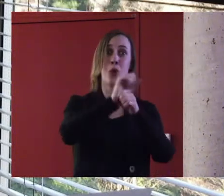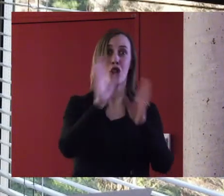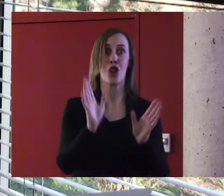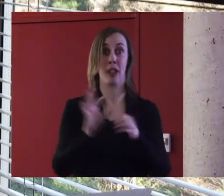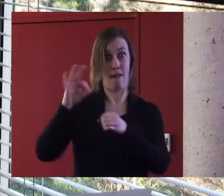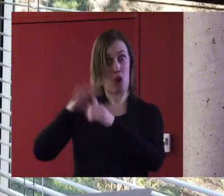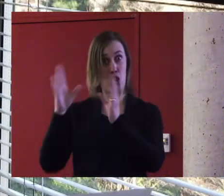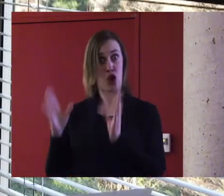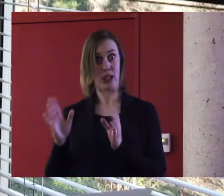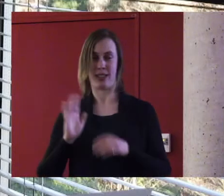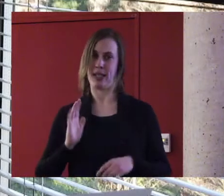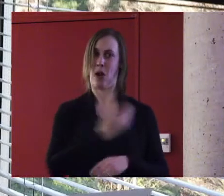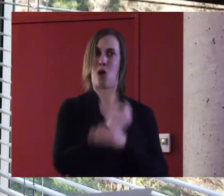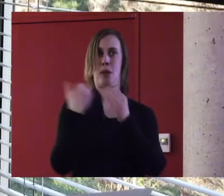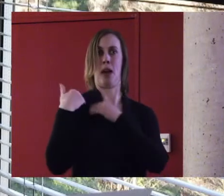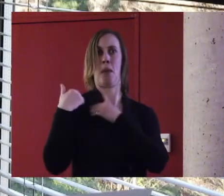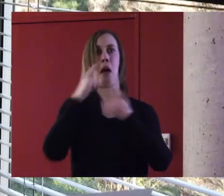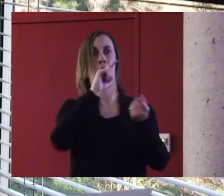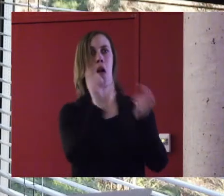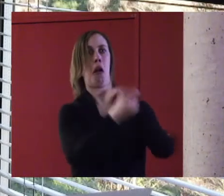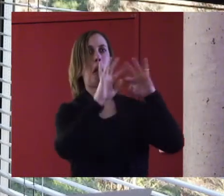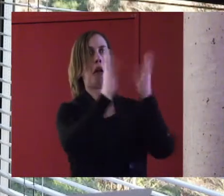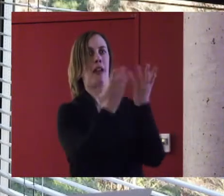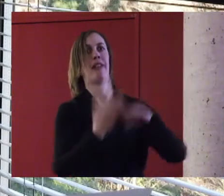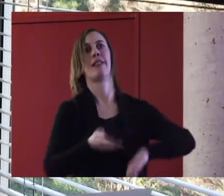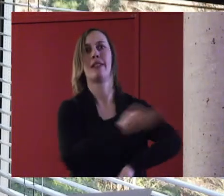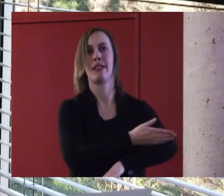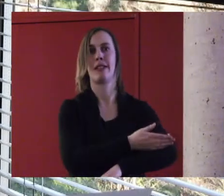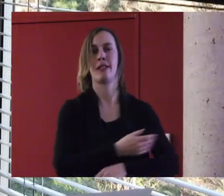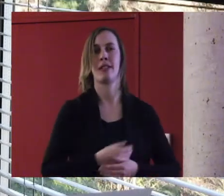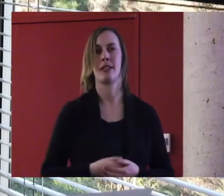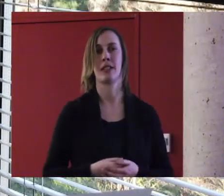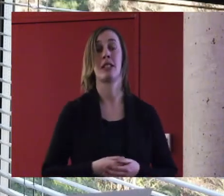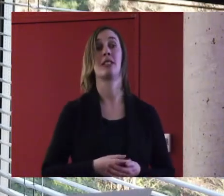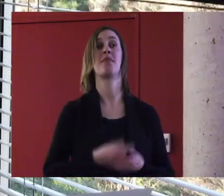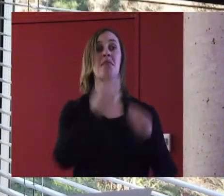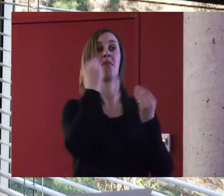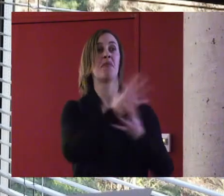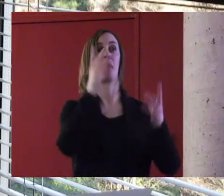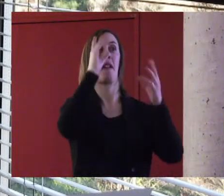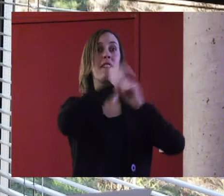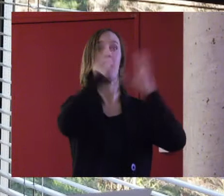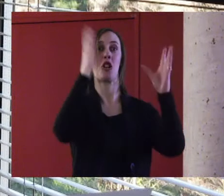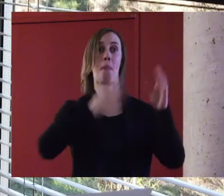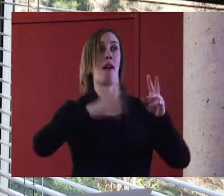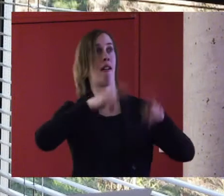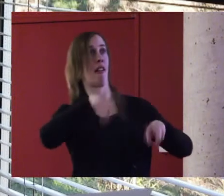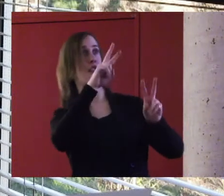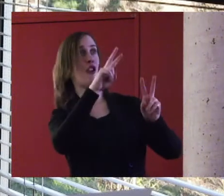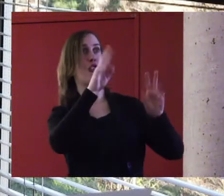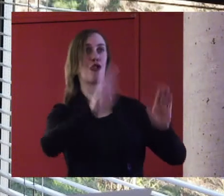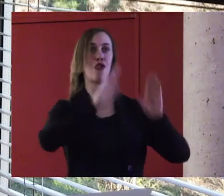want and need. I'll leave you with a vision from one of my heroes, the great physicist, social thinker,